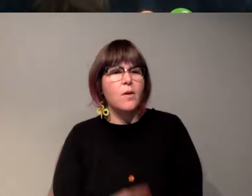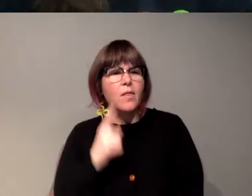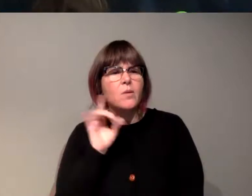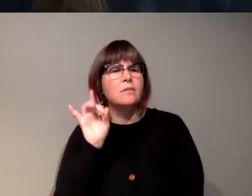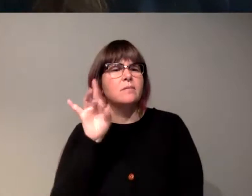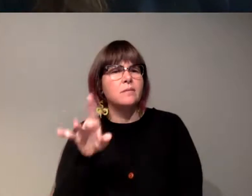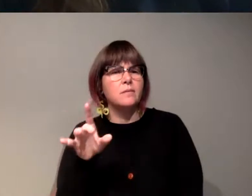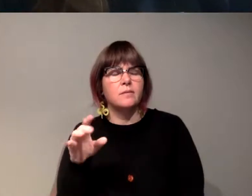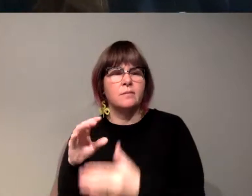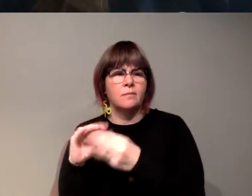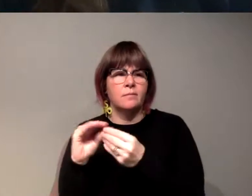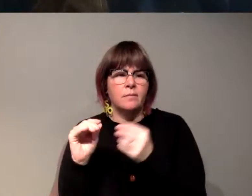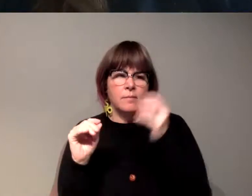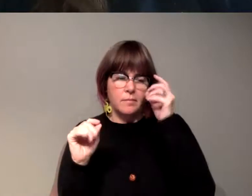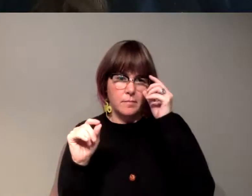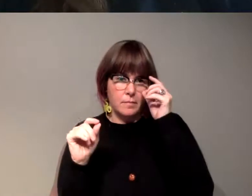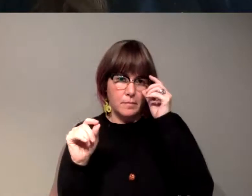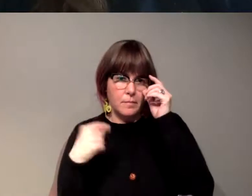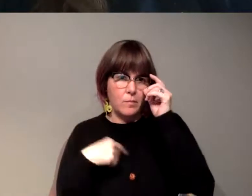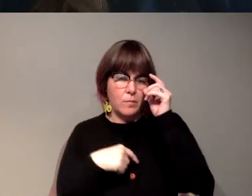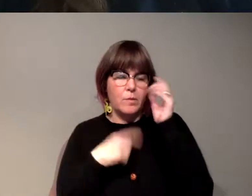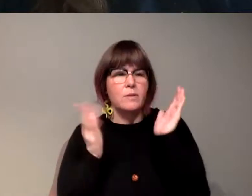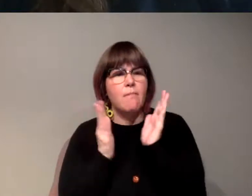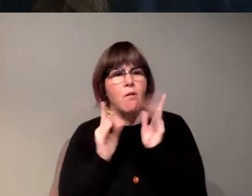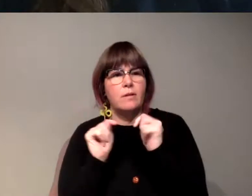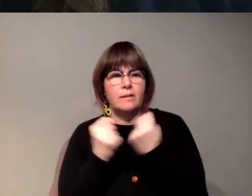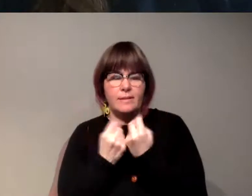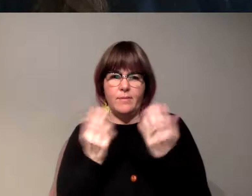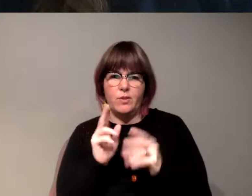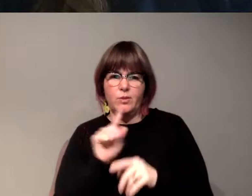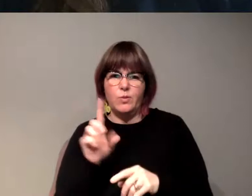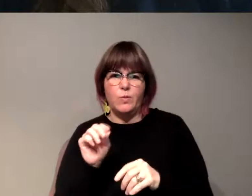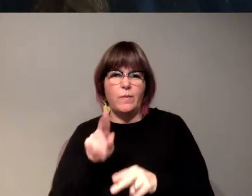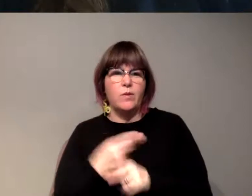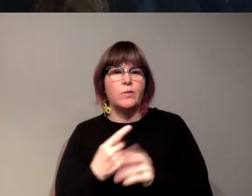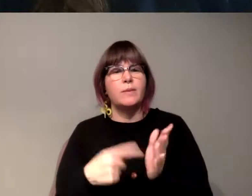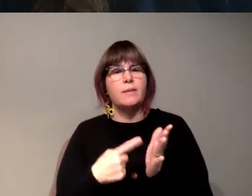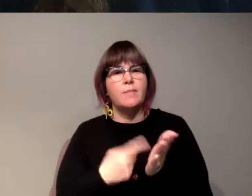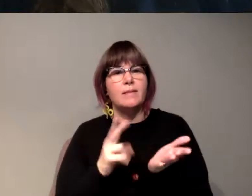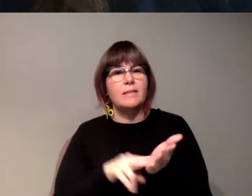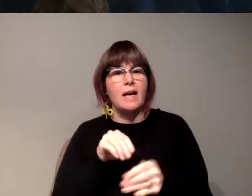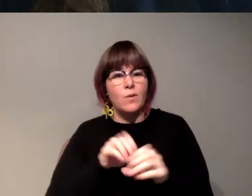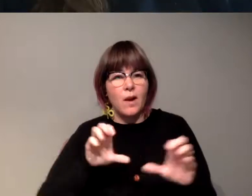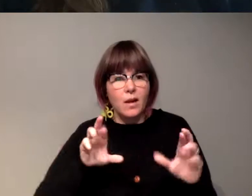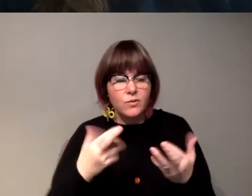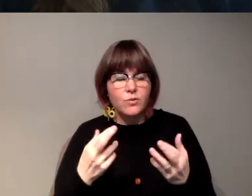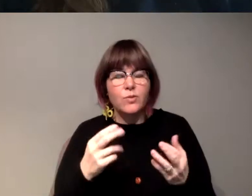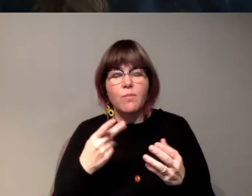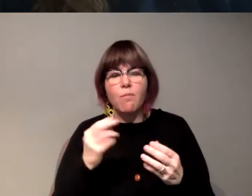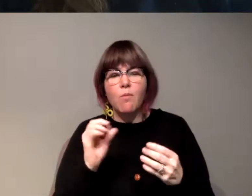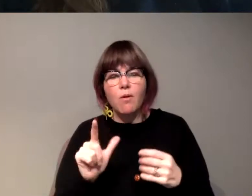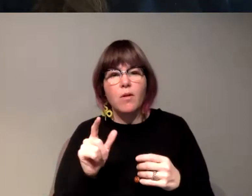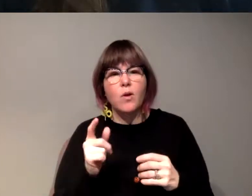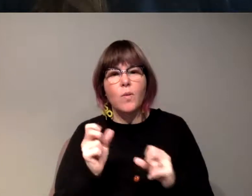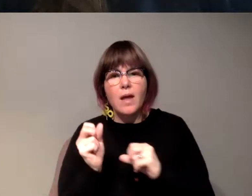like to note that we are a really small team over at Zooniverse. So sometimes you'll log into one of our classroom portals, or you'll try to export